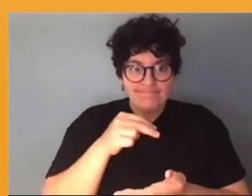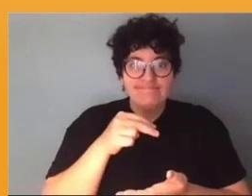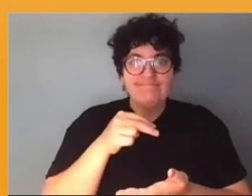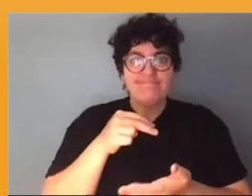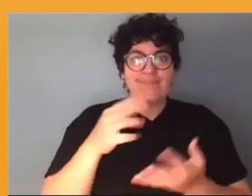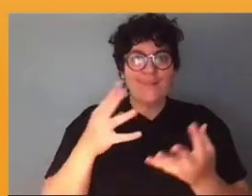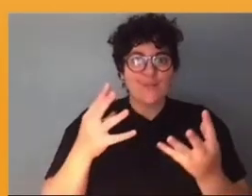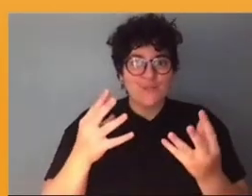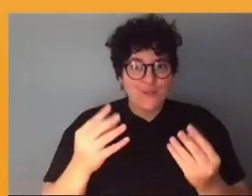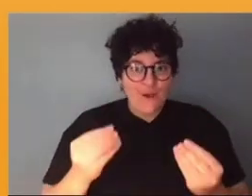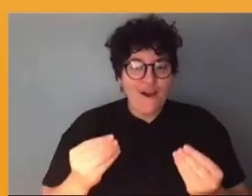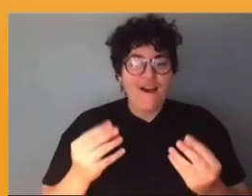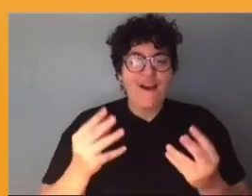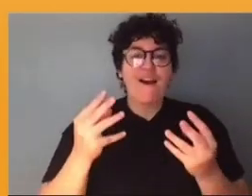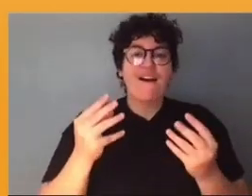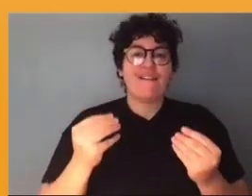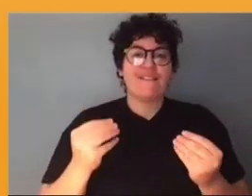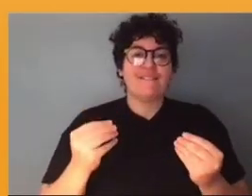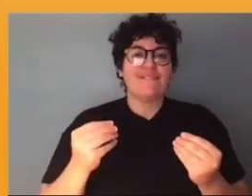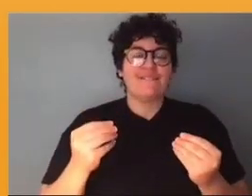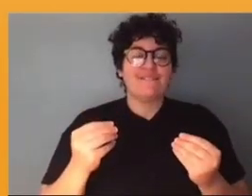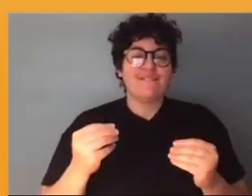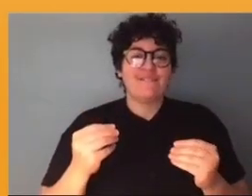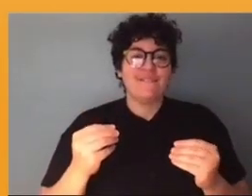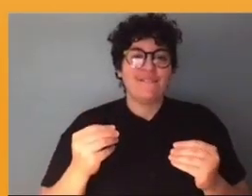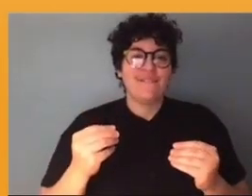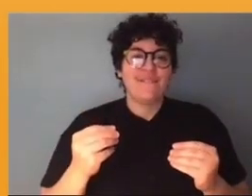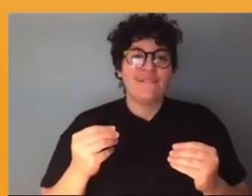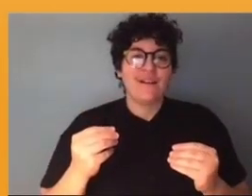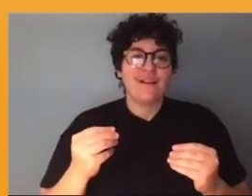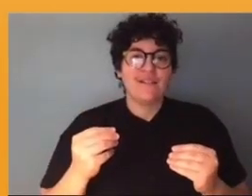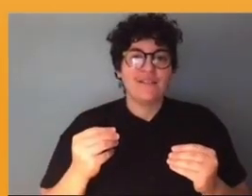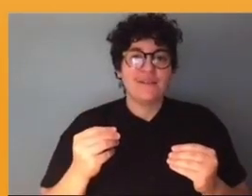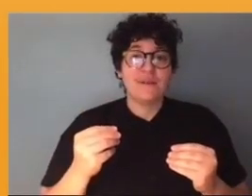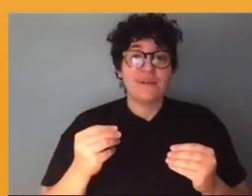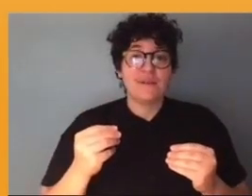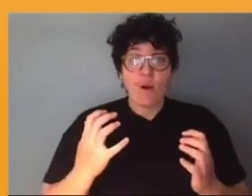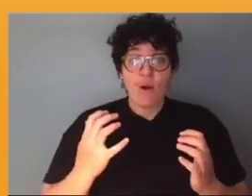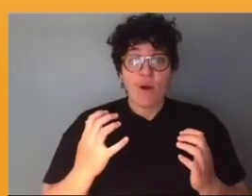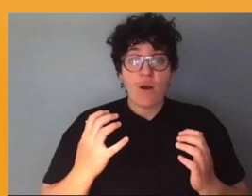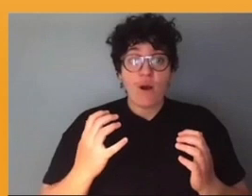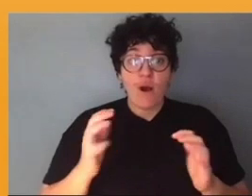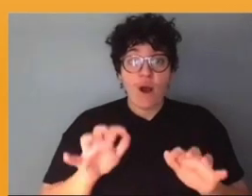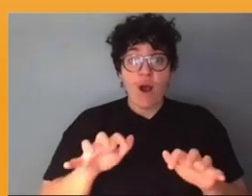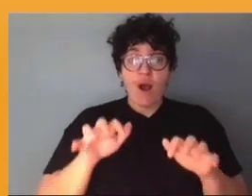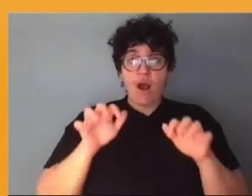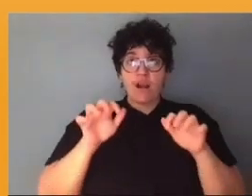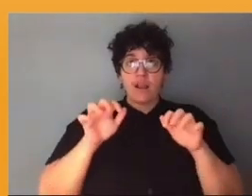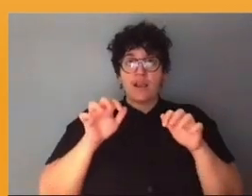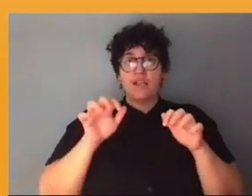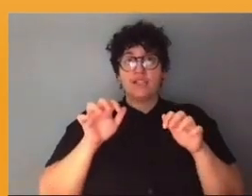soft movement. And so people, audience does not,